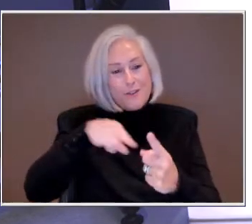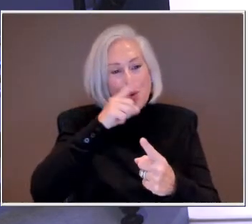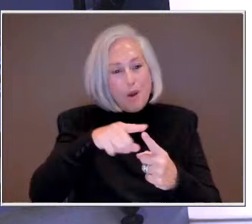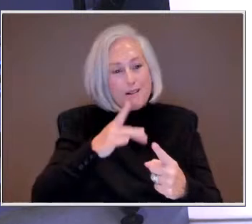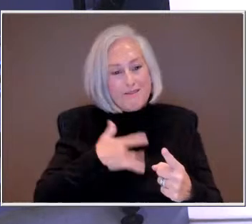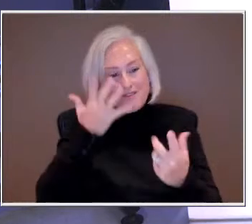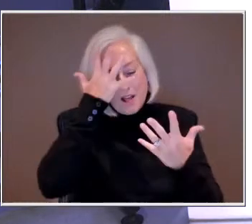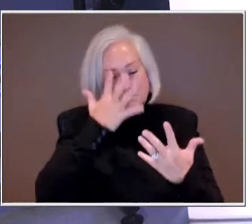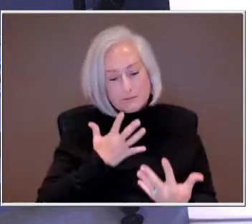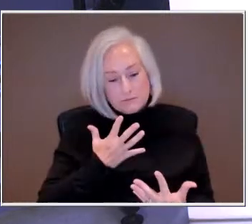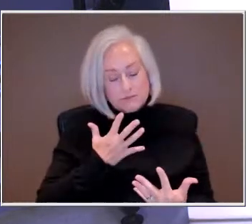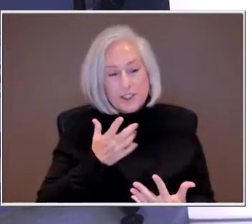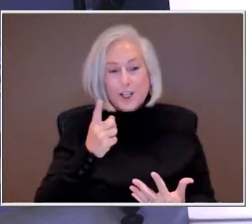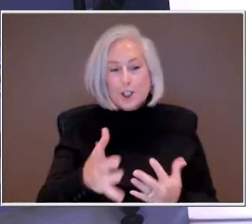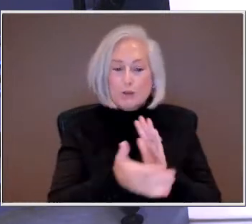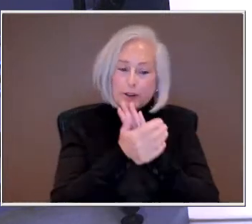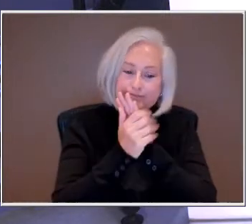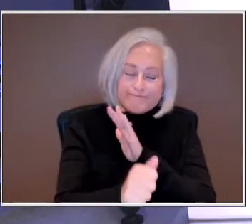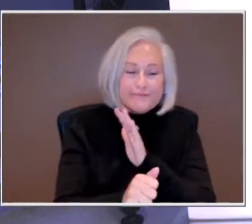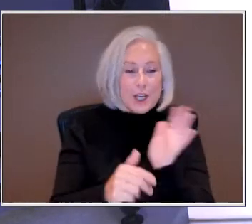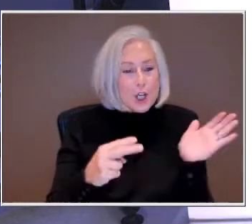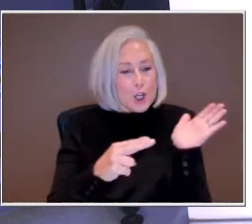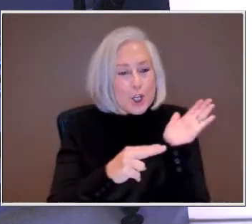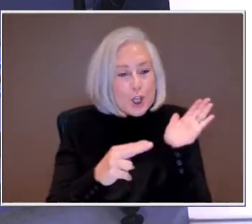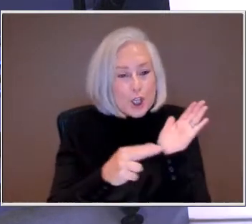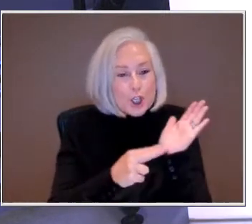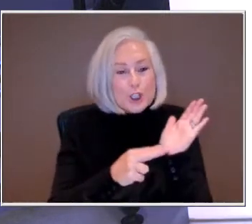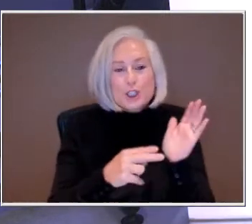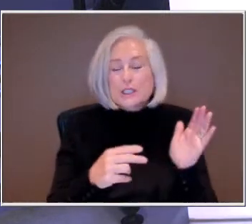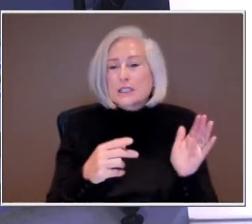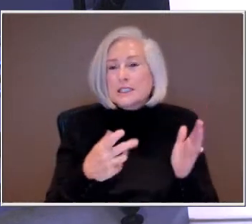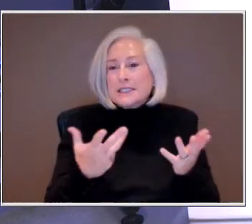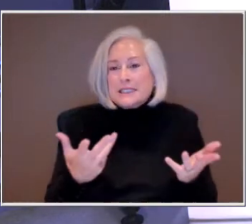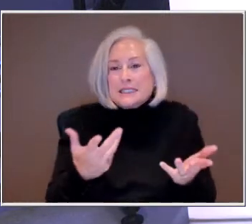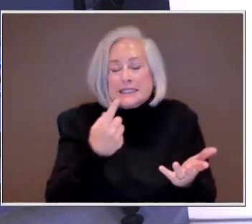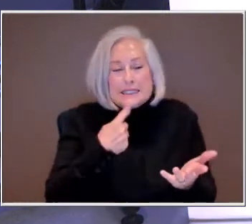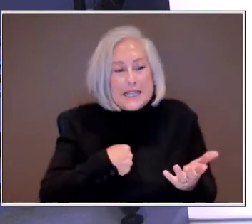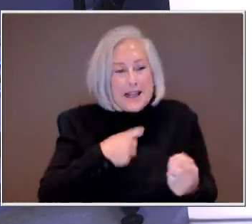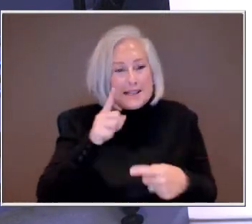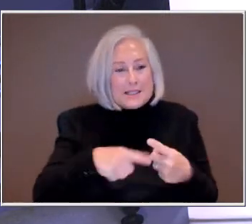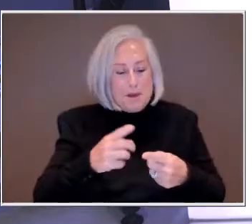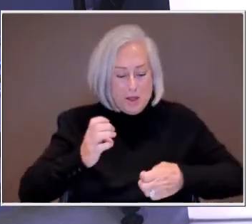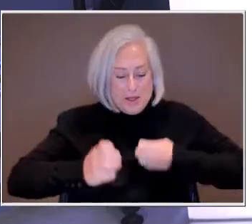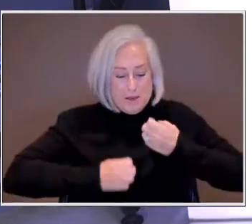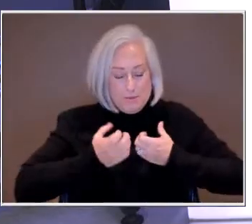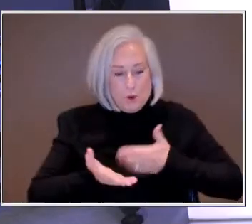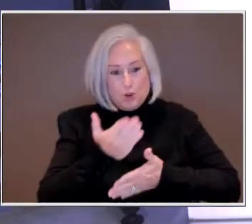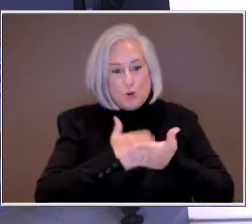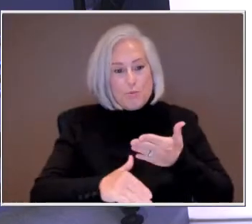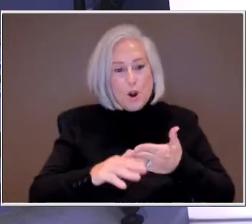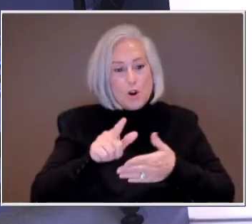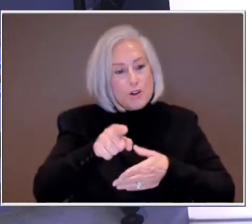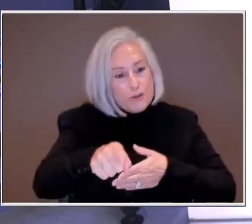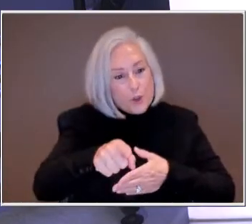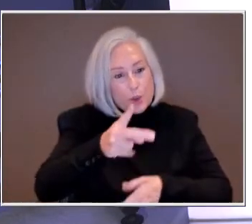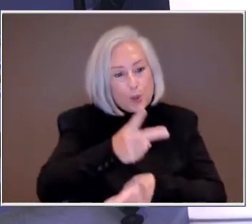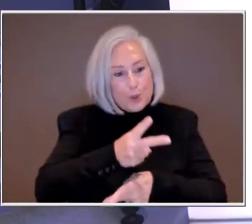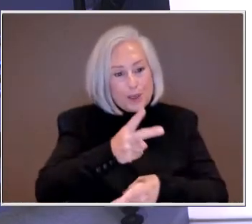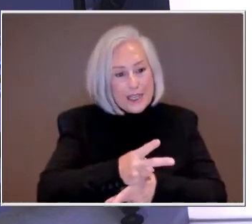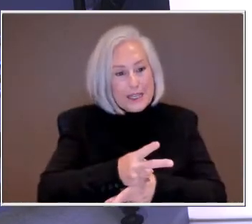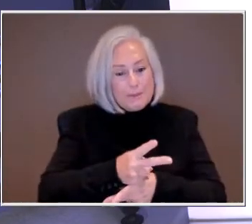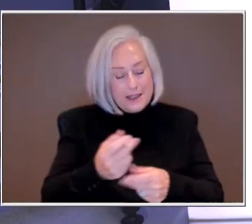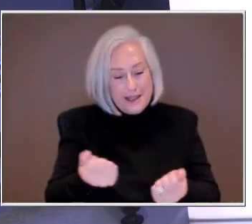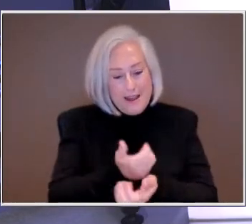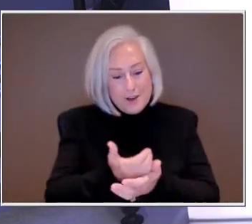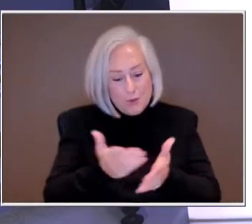talented RN, you do so many things medically. Can you talk a little bit about the emotional component of how you keep spirits up and how you connect with